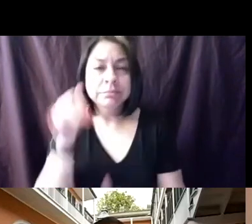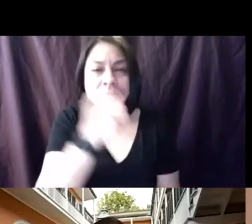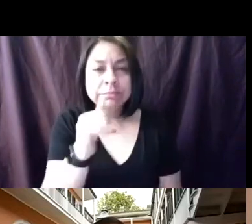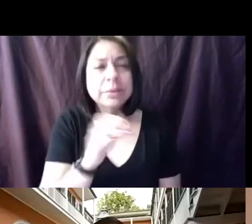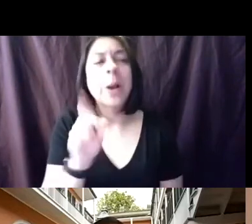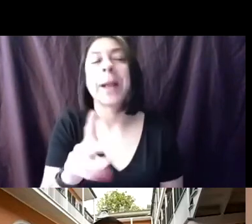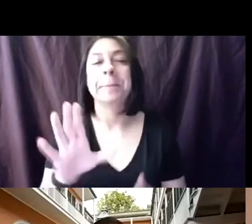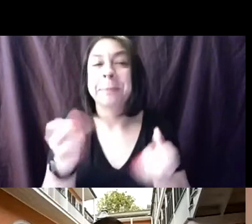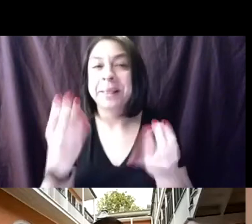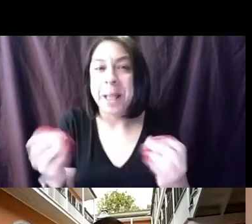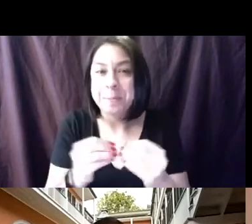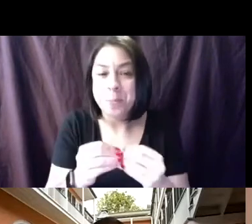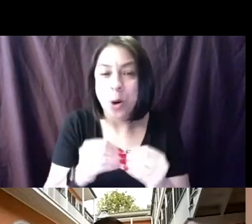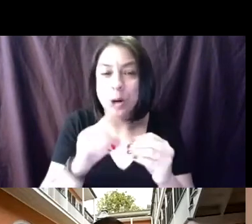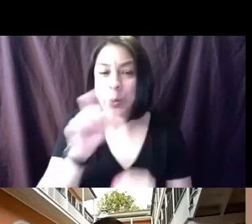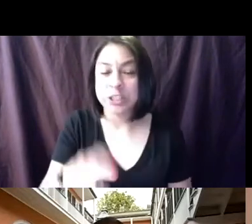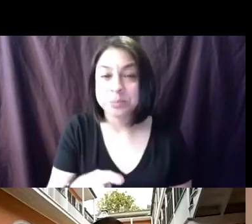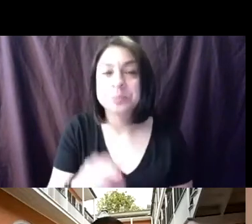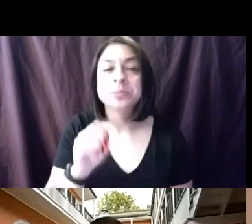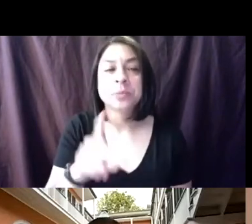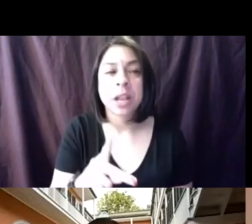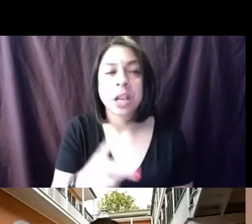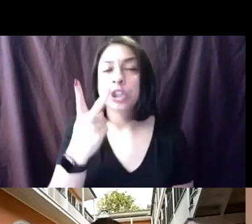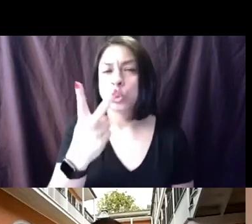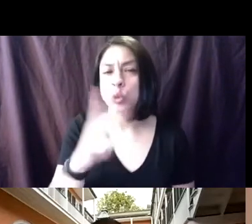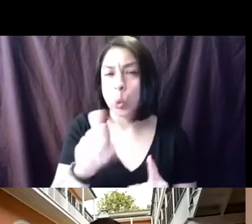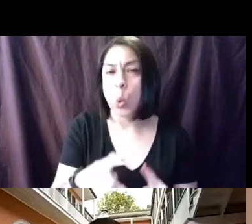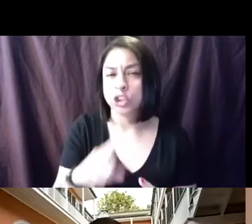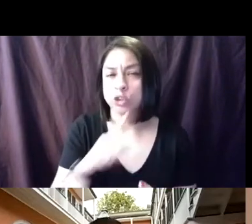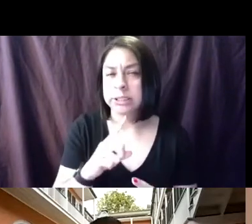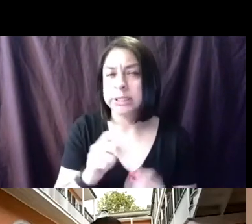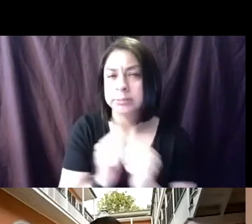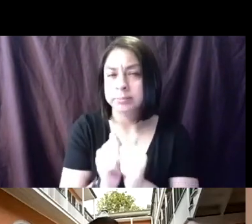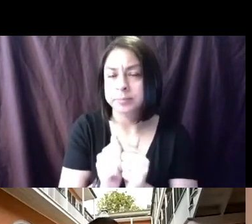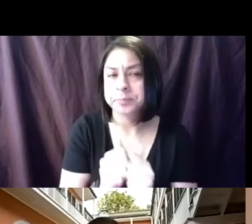Okay, lots more fantastic questions. Two that kind of go together.